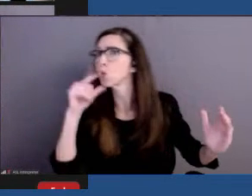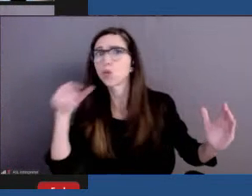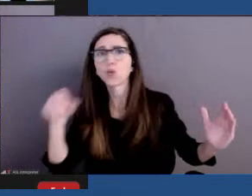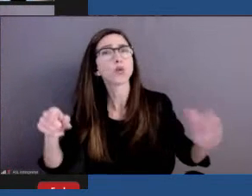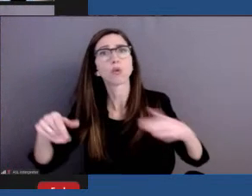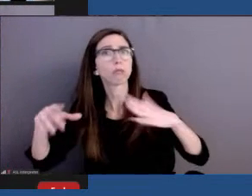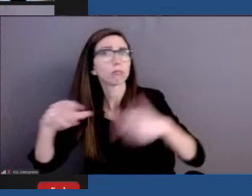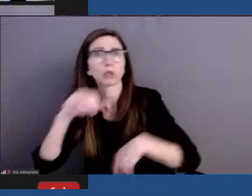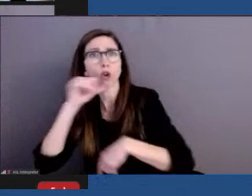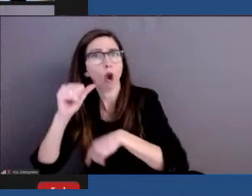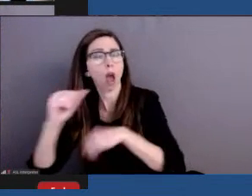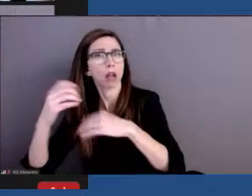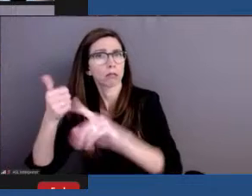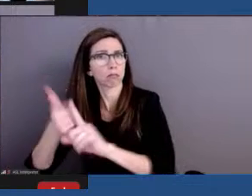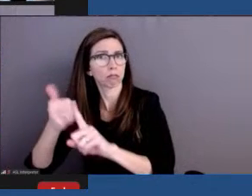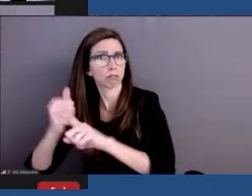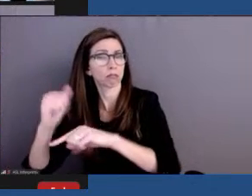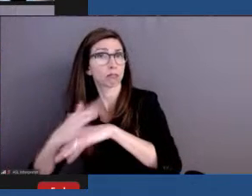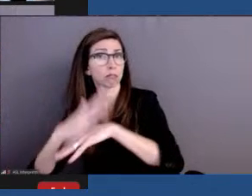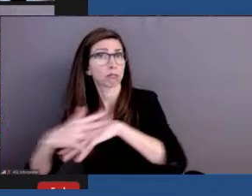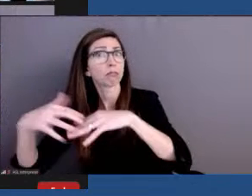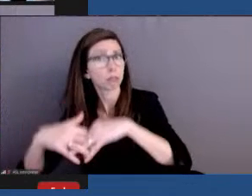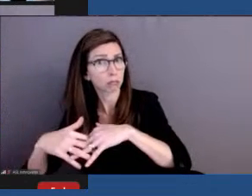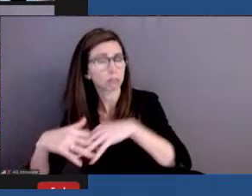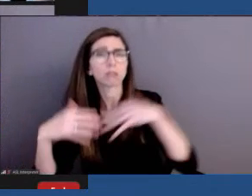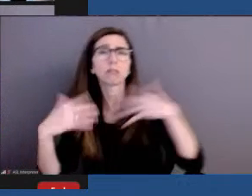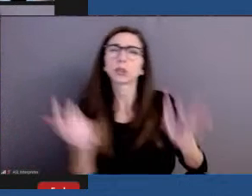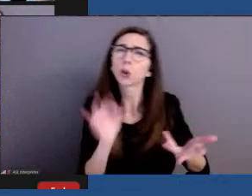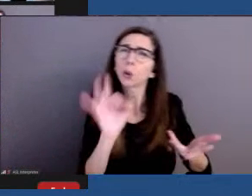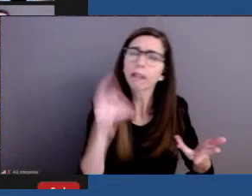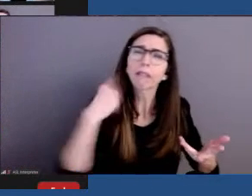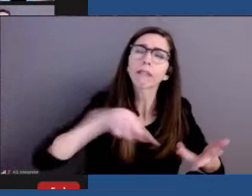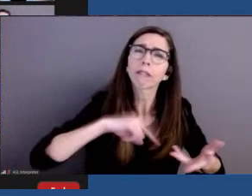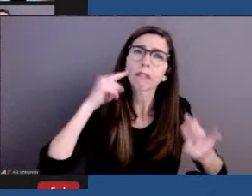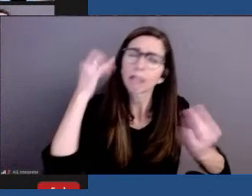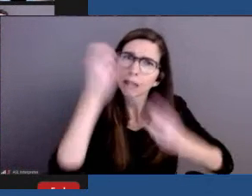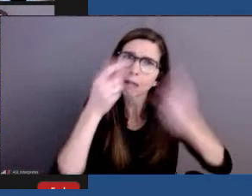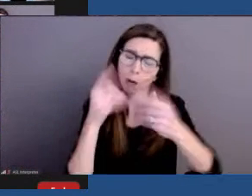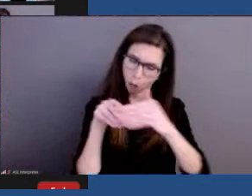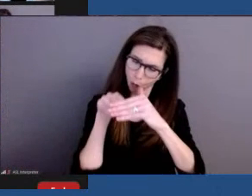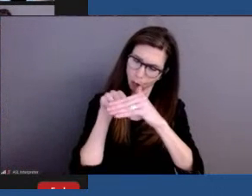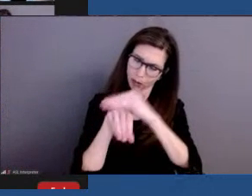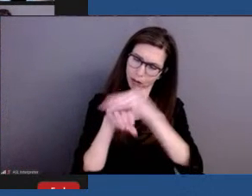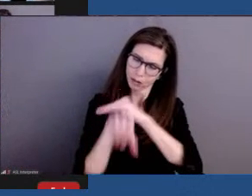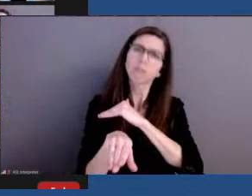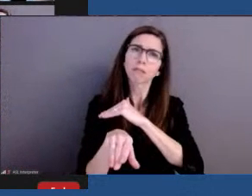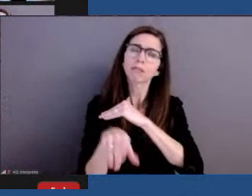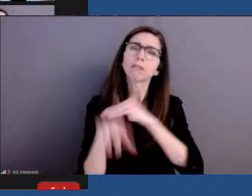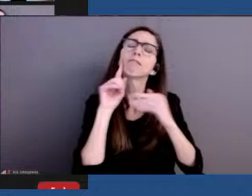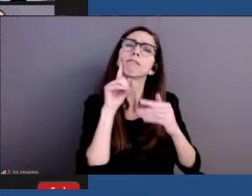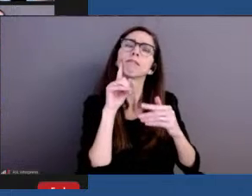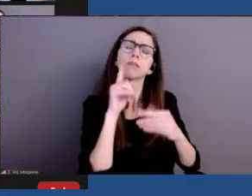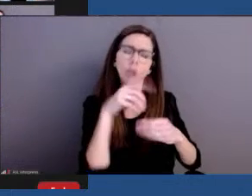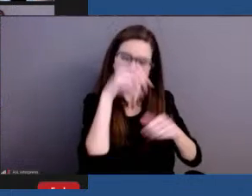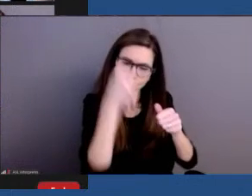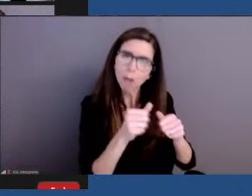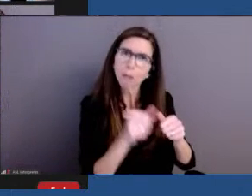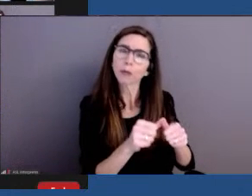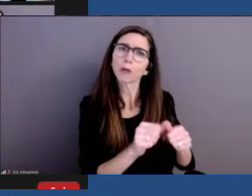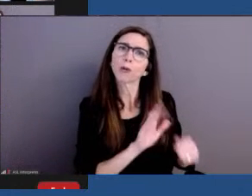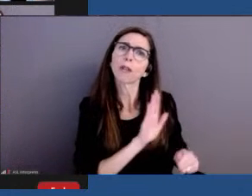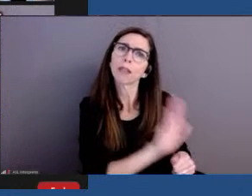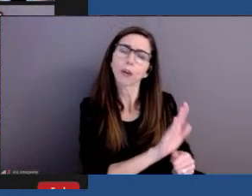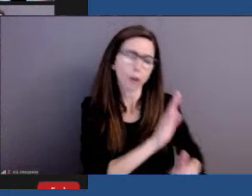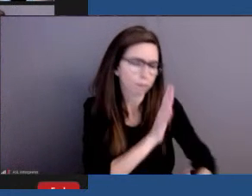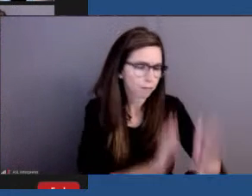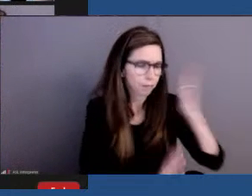accessibility for all, may we be mindful of our Indigenous peoples and work to build